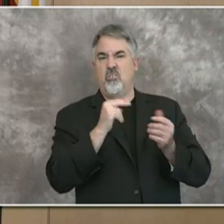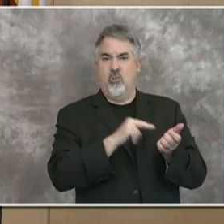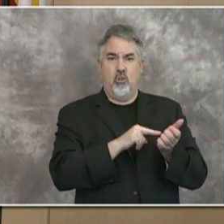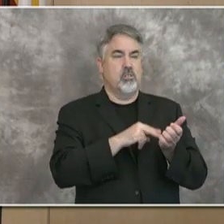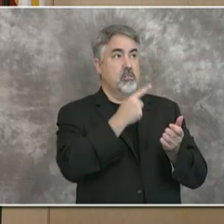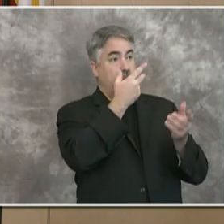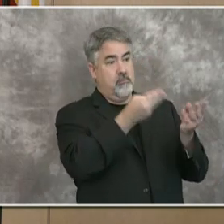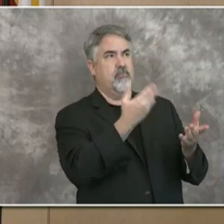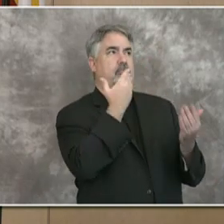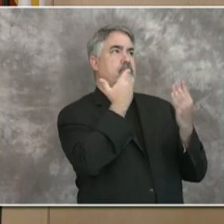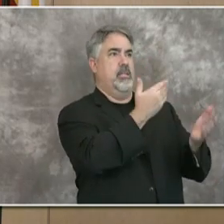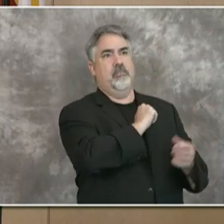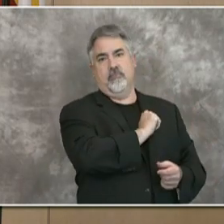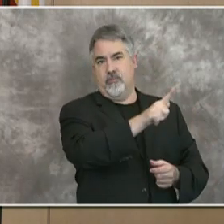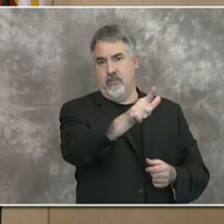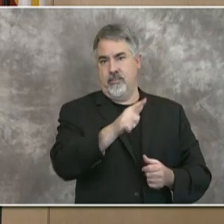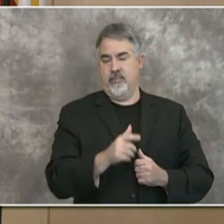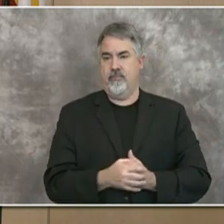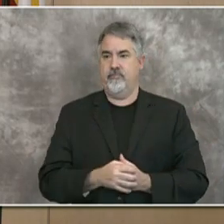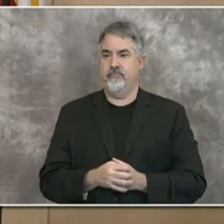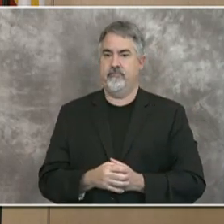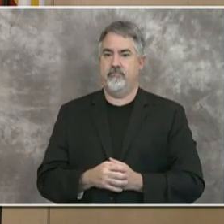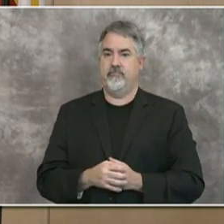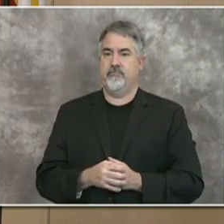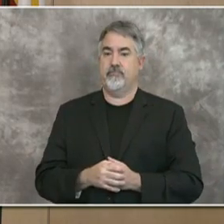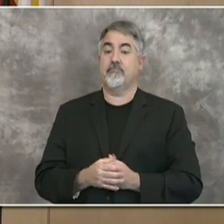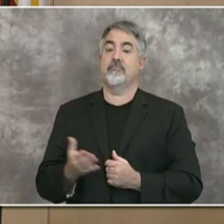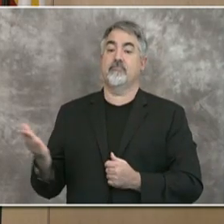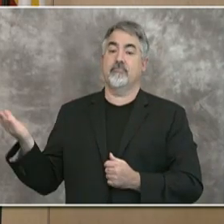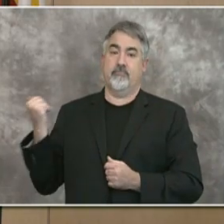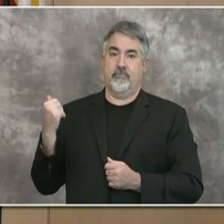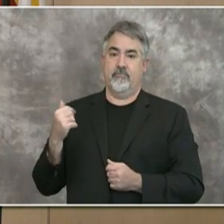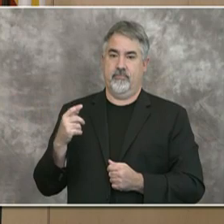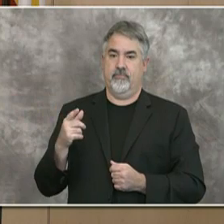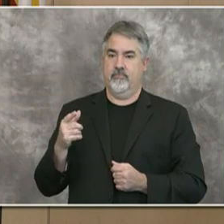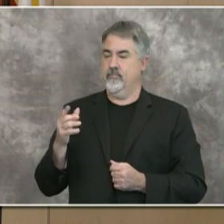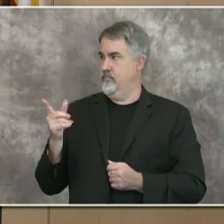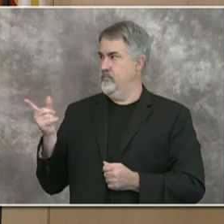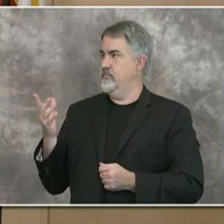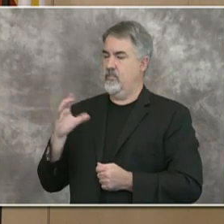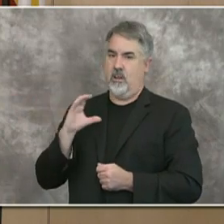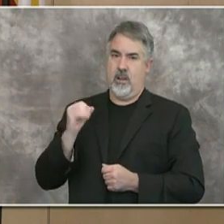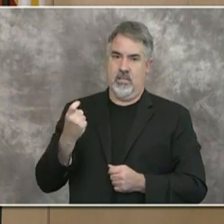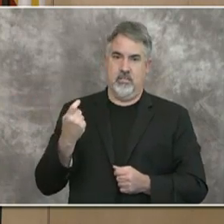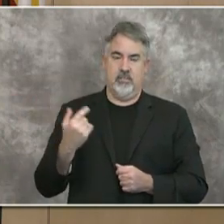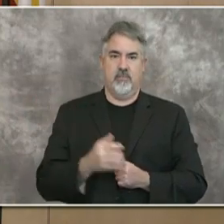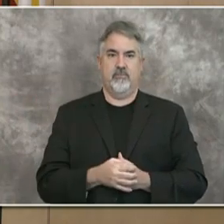please welcome back to the podium Chairman Cox. Thank you.